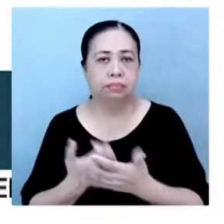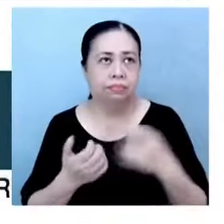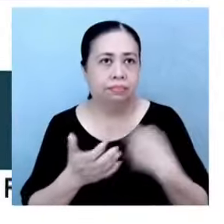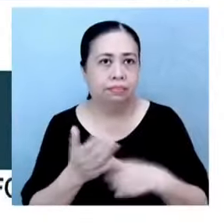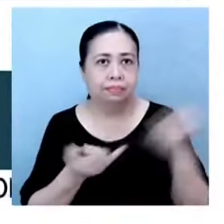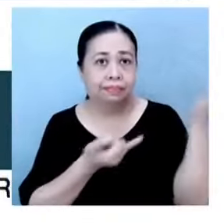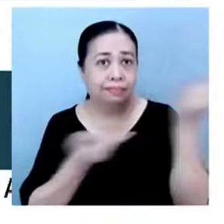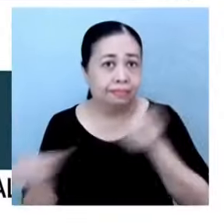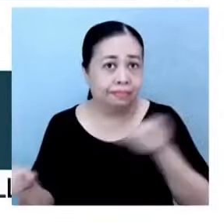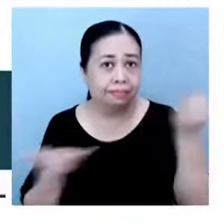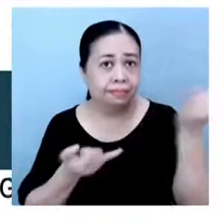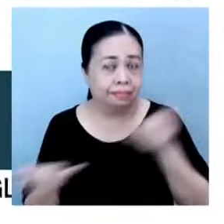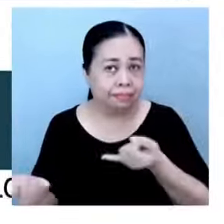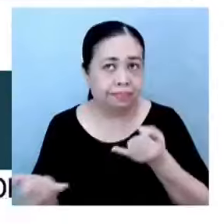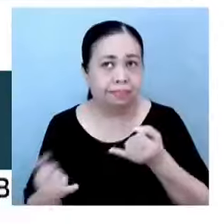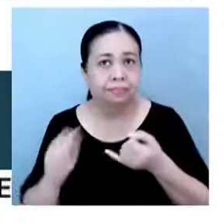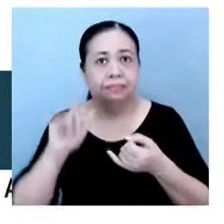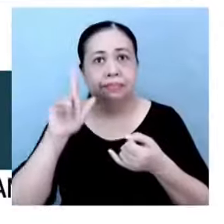and